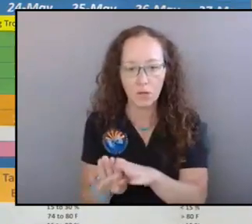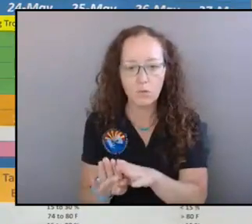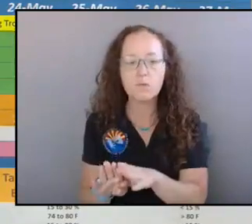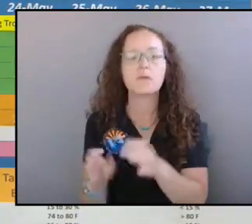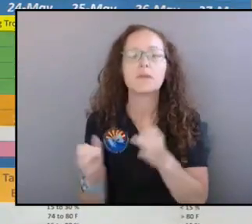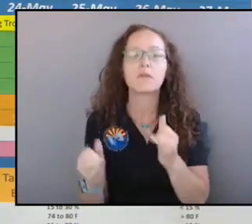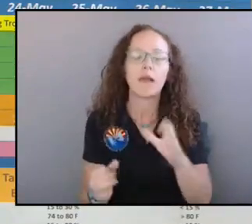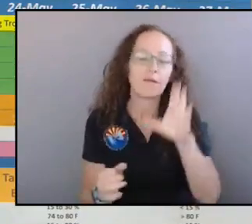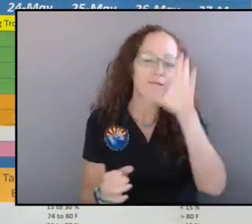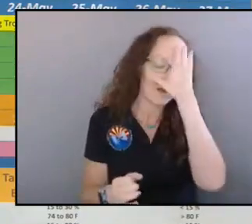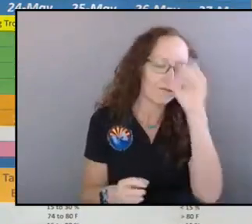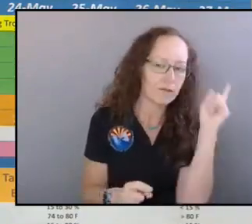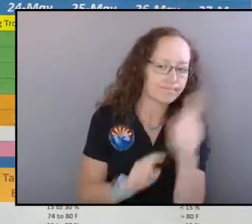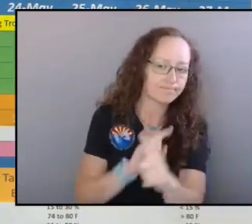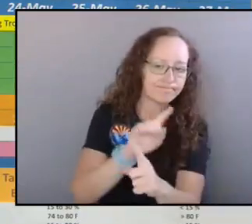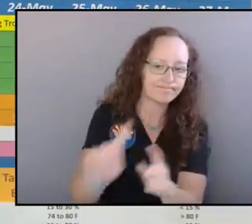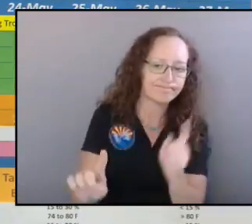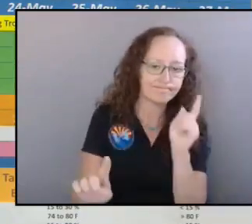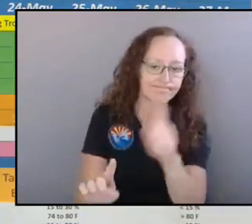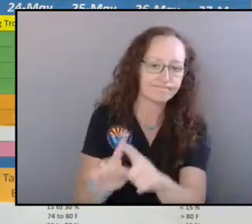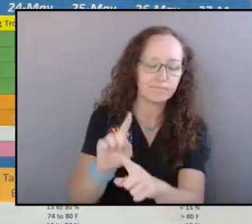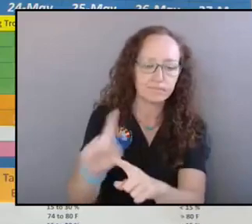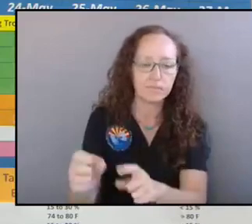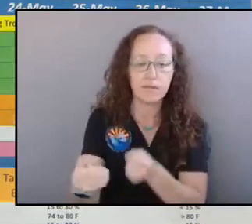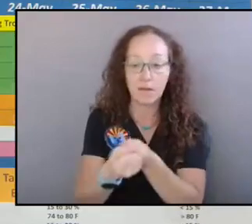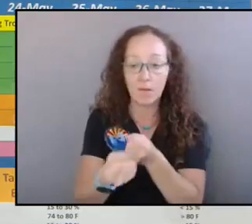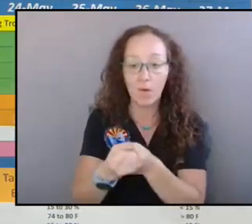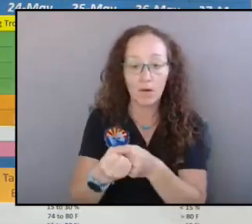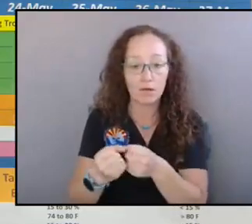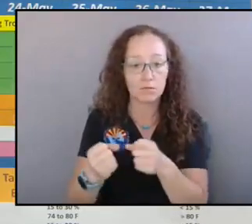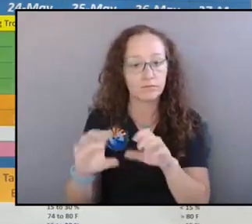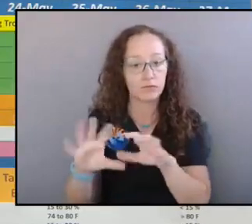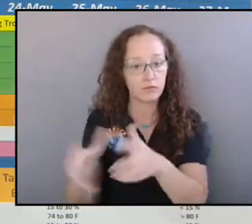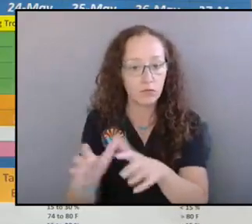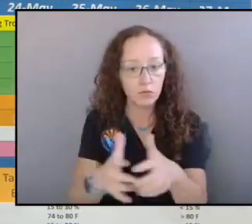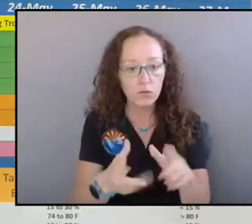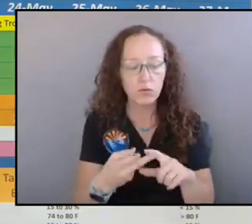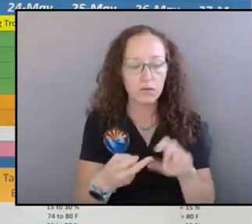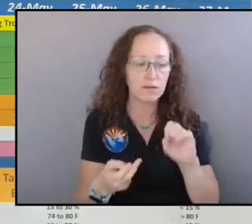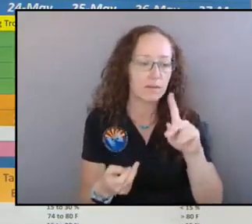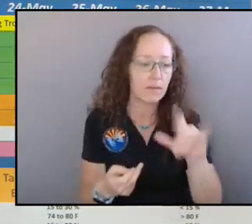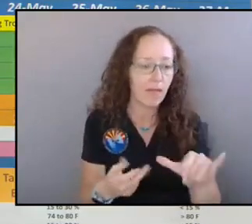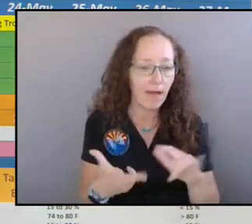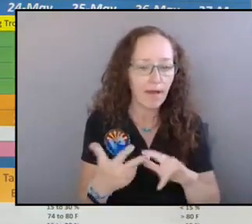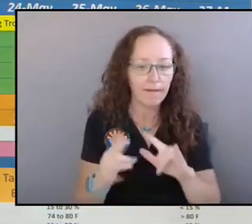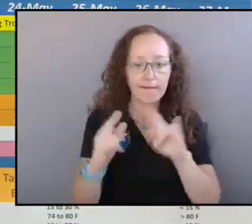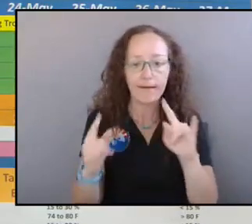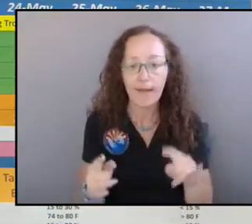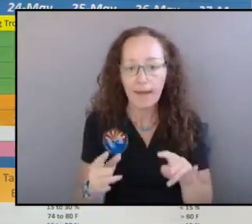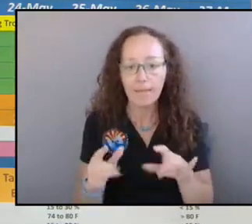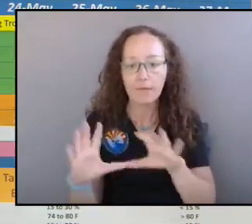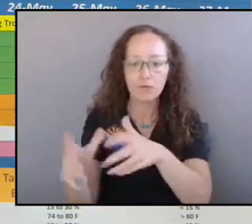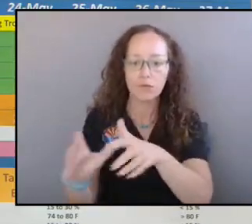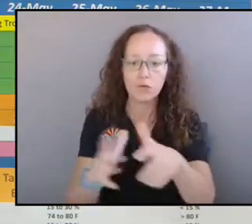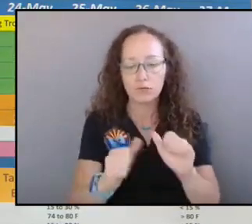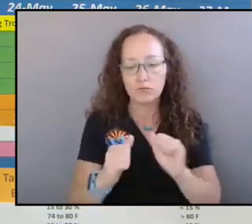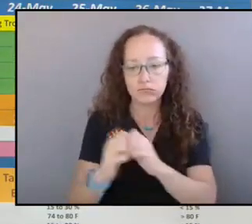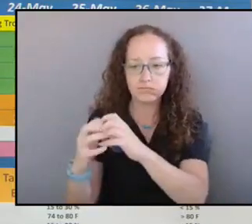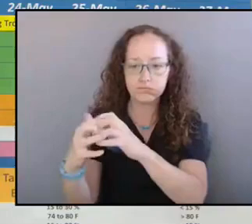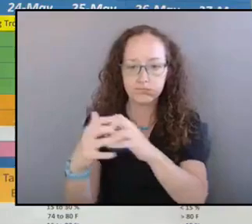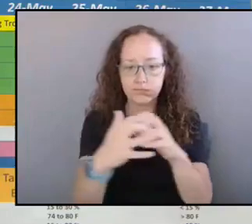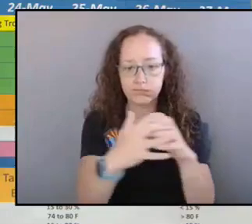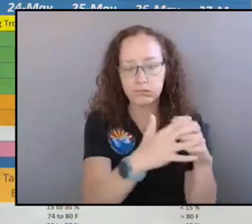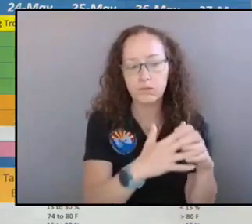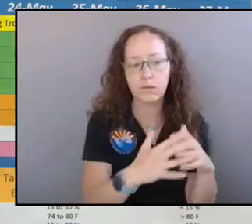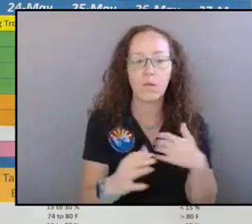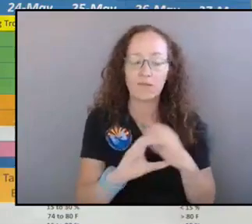crews, supply and camp crews are setting up as we speak. There are sleeper semis, three of them,